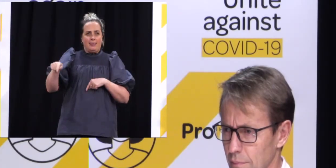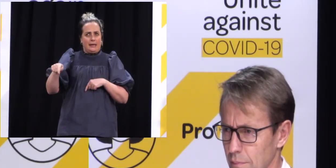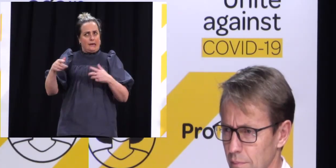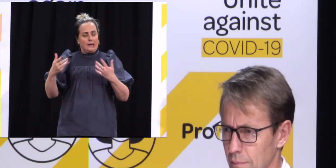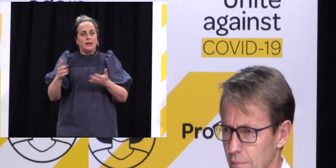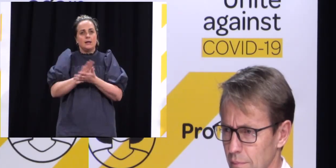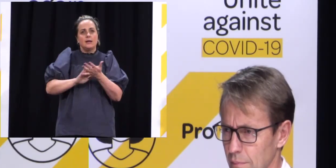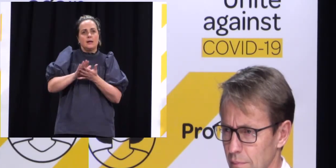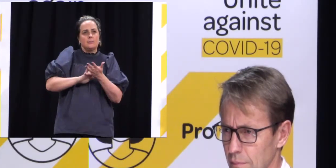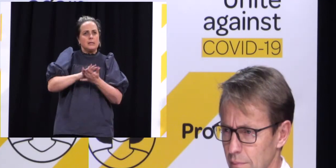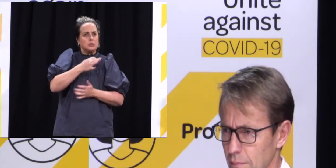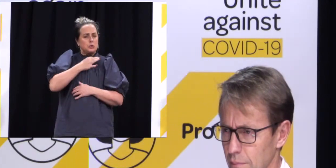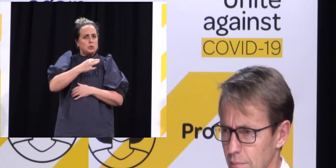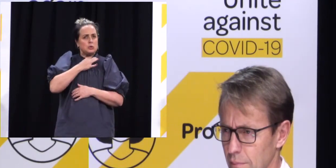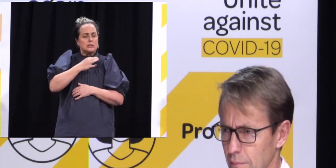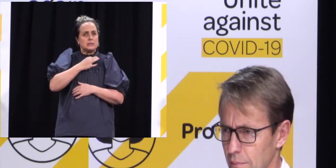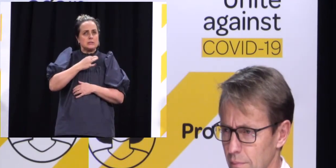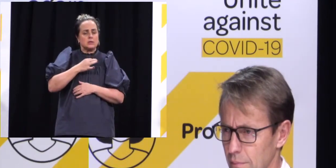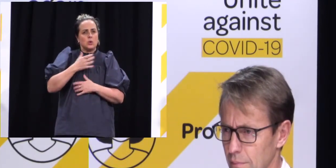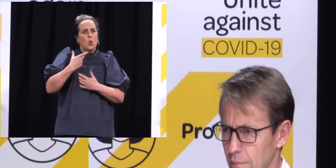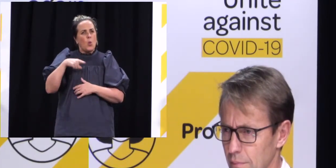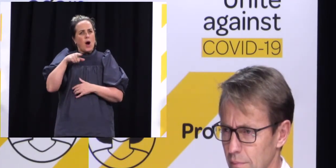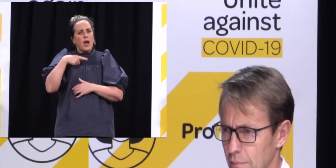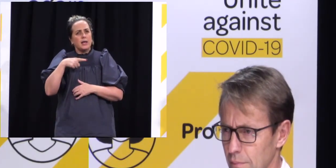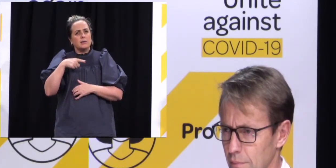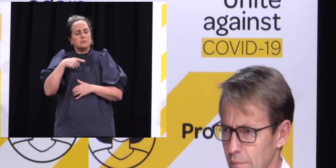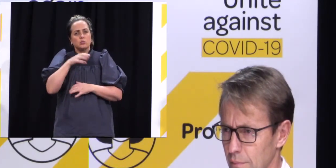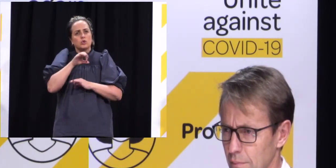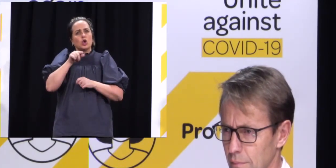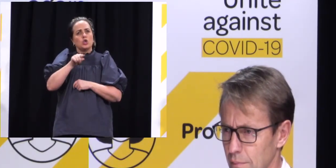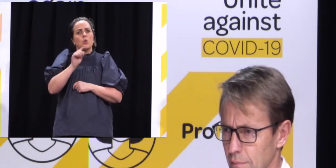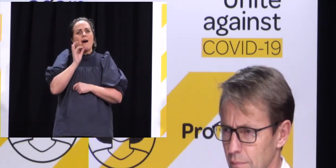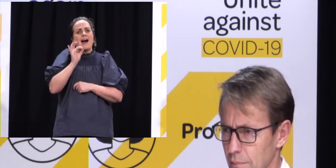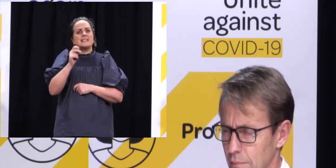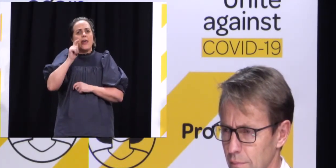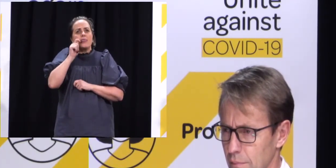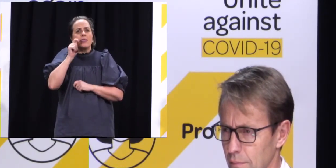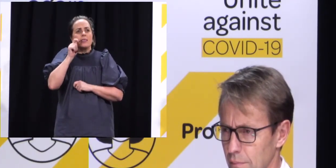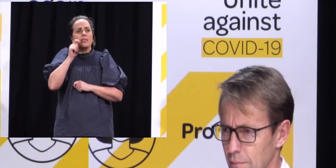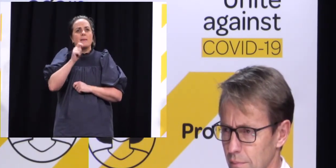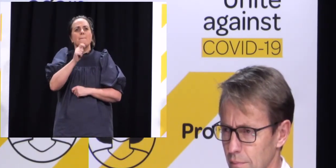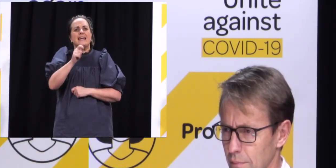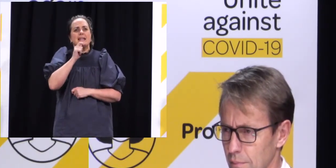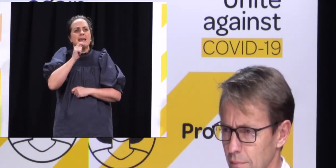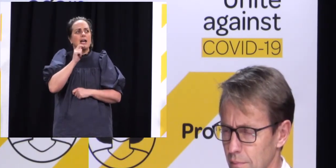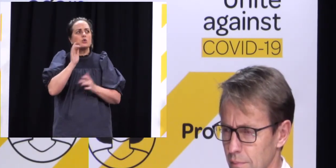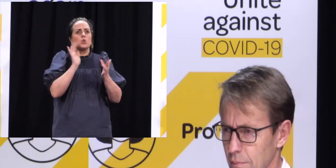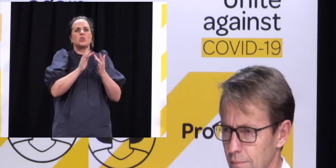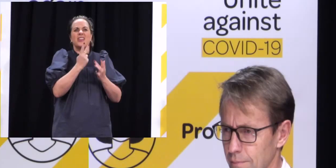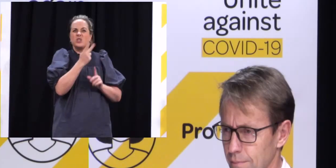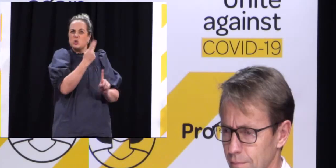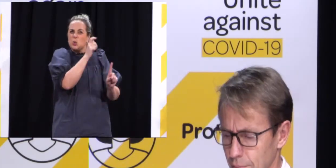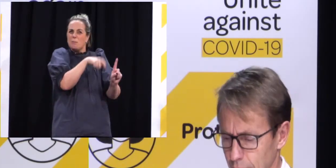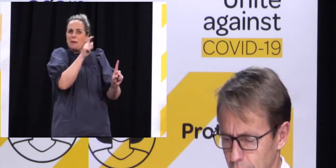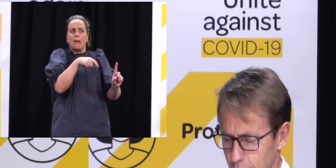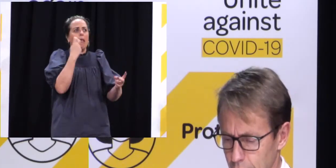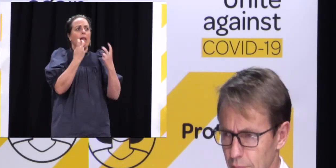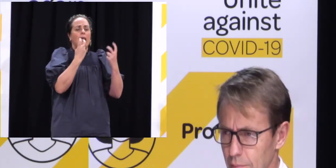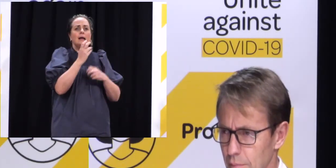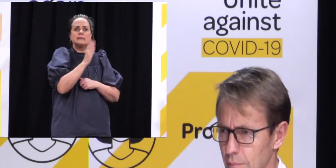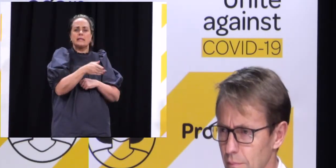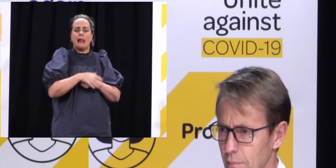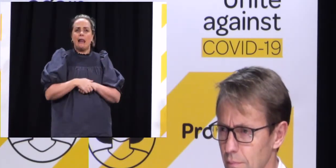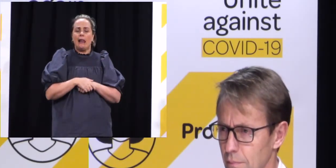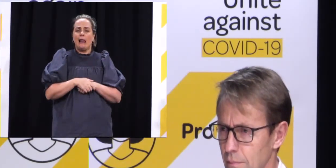the circumstances? Why didn't you get the media to try and find these 2 people that are still outstanding? And also, Newsroom contacted MB a month